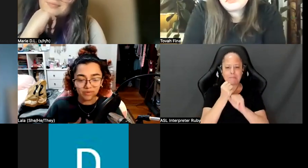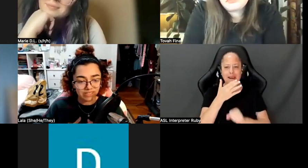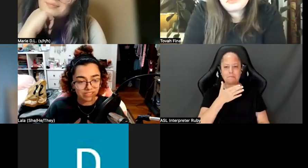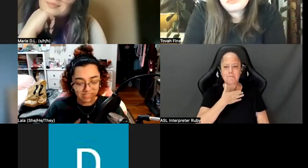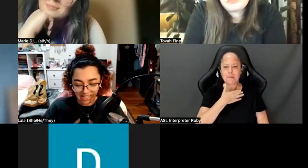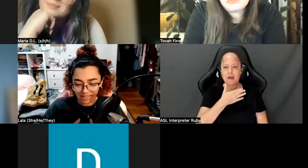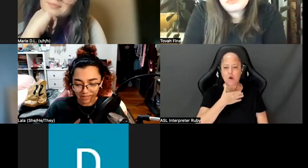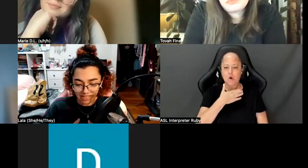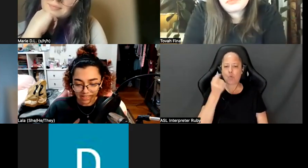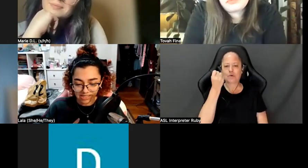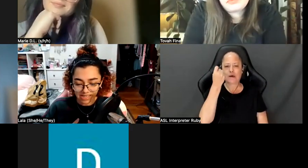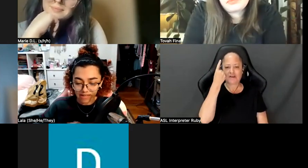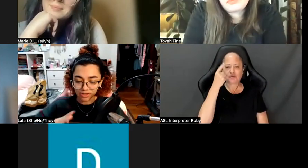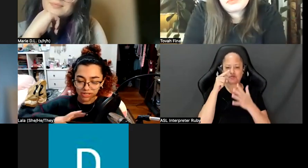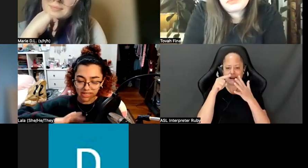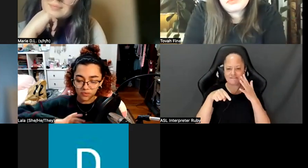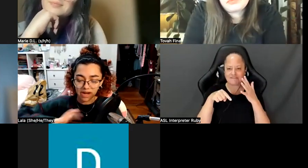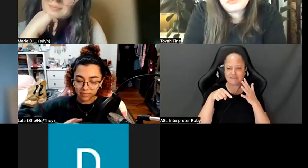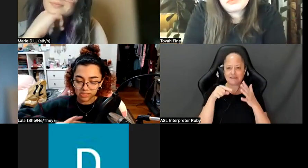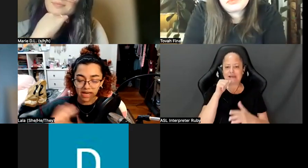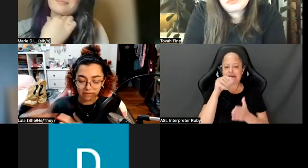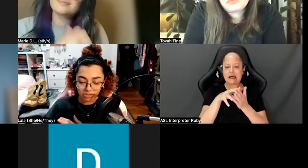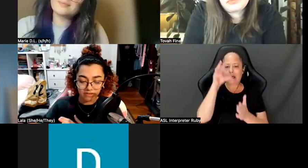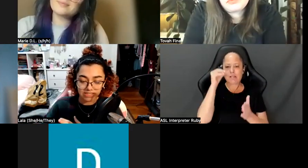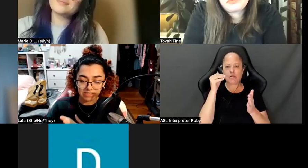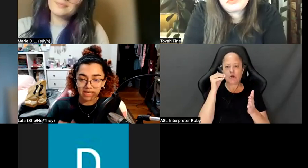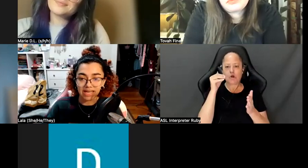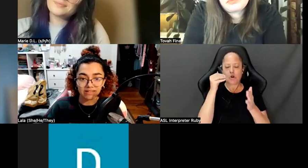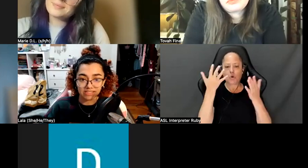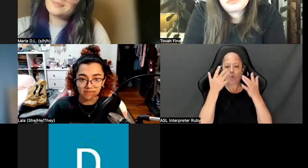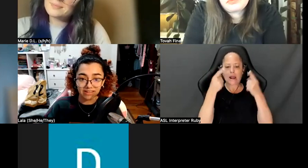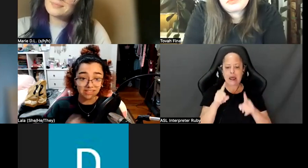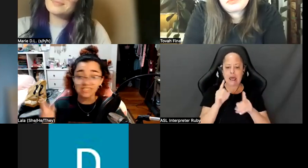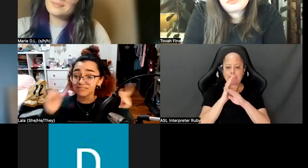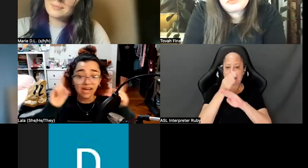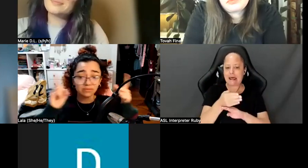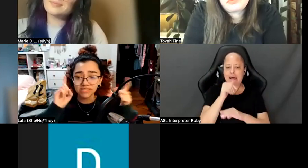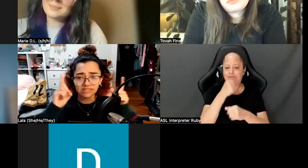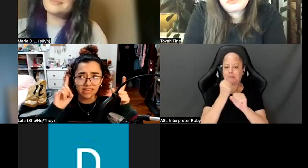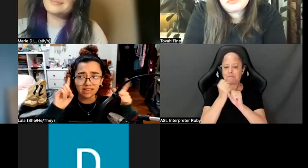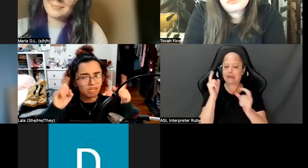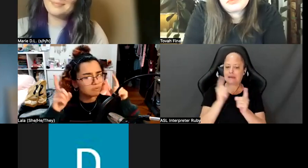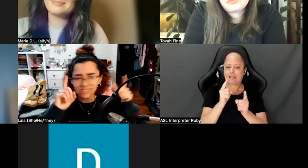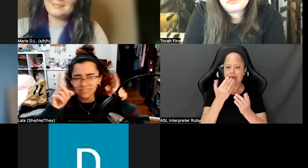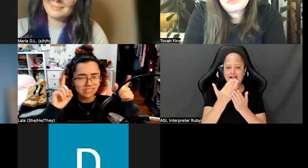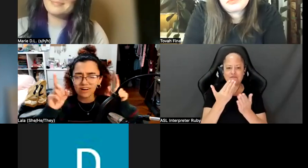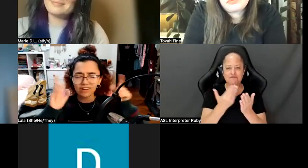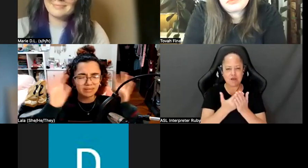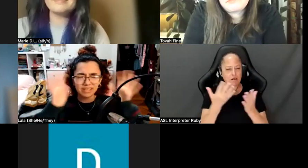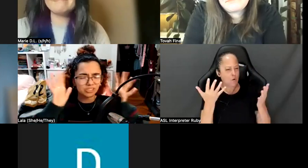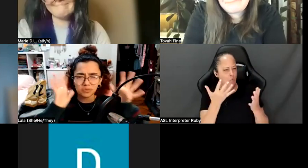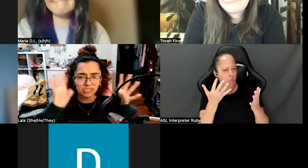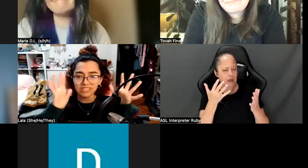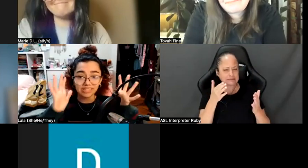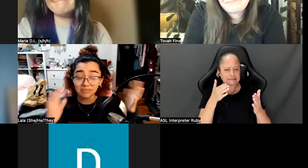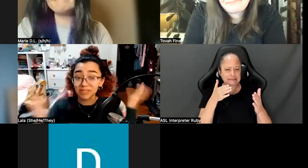my own understanding of things, and not learning what happened to me after the fact doesn't make it any less valid. Because even now I'm still like, was it assault? Am